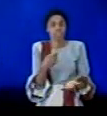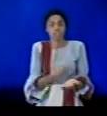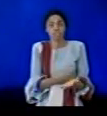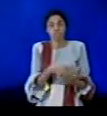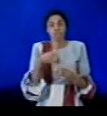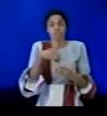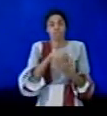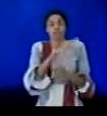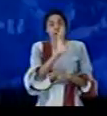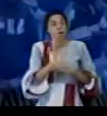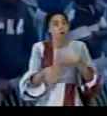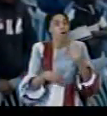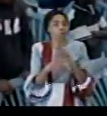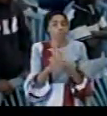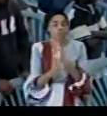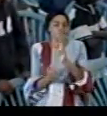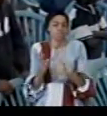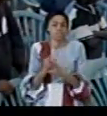land.